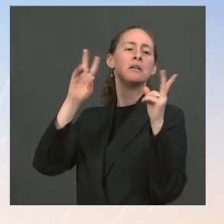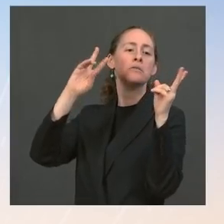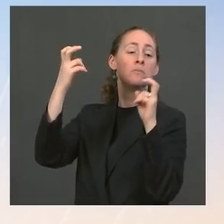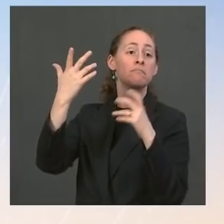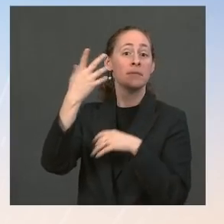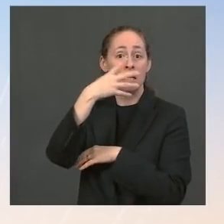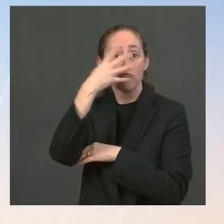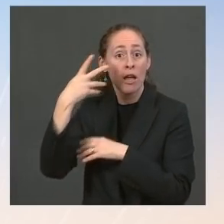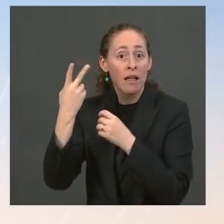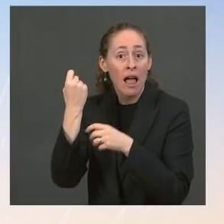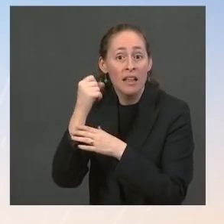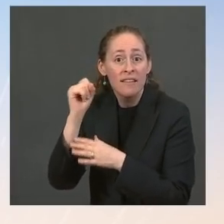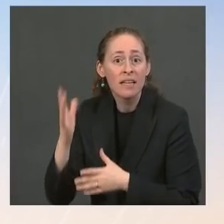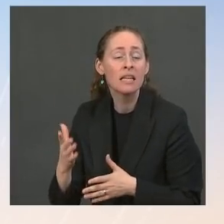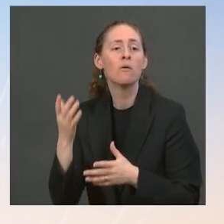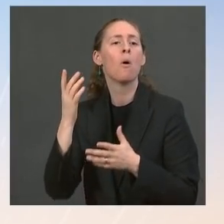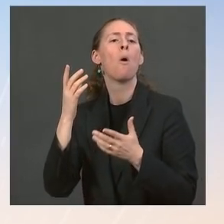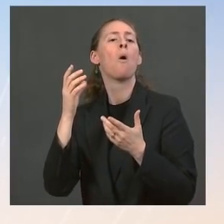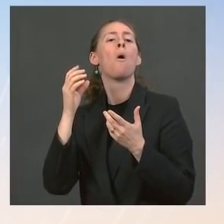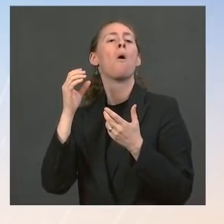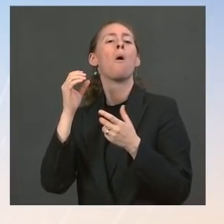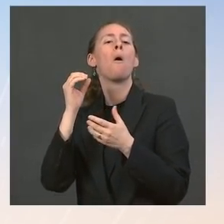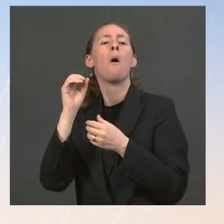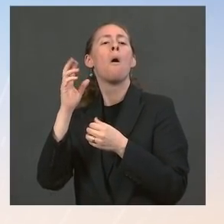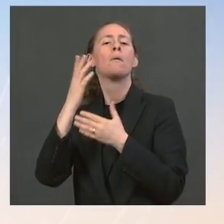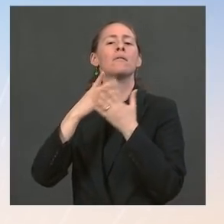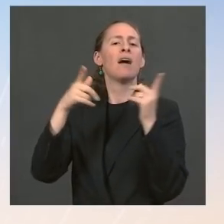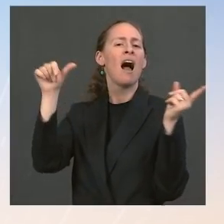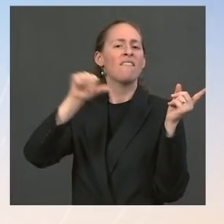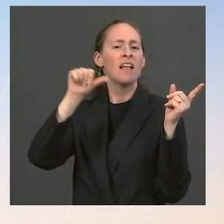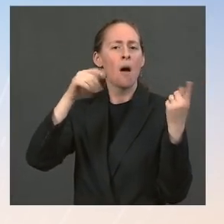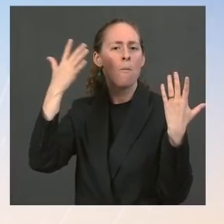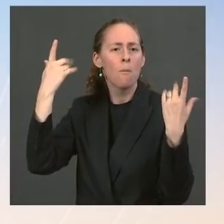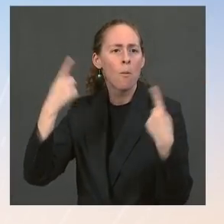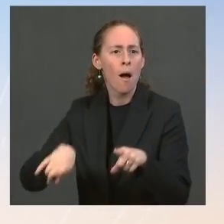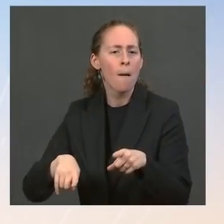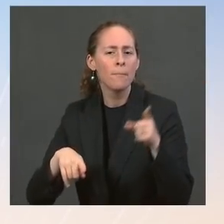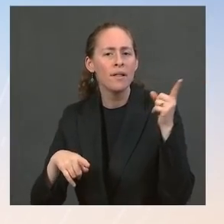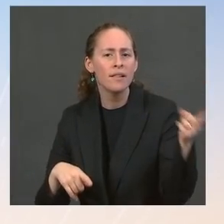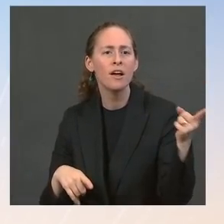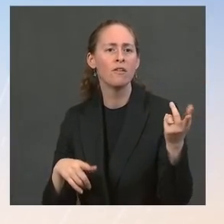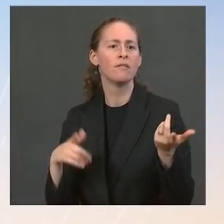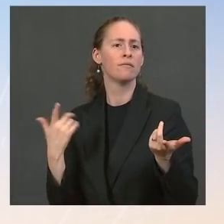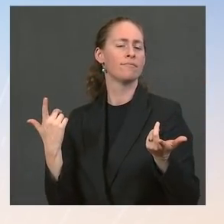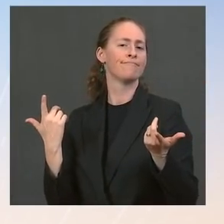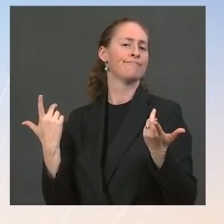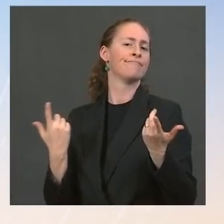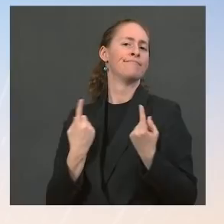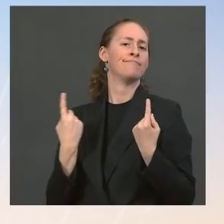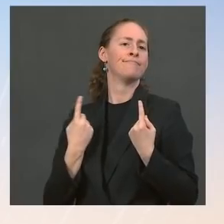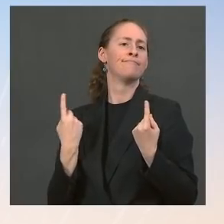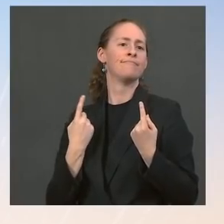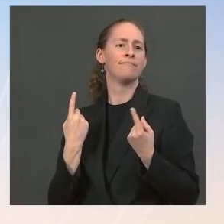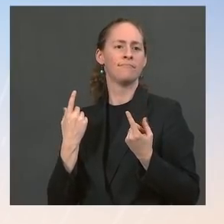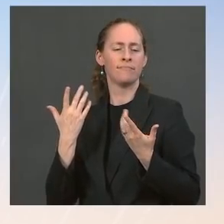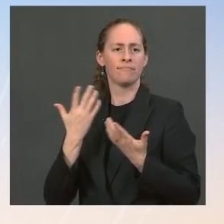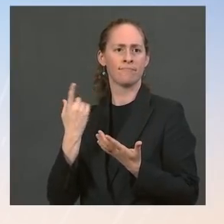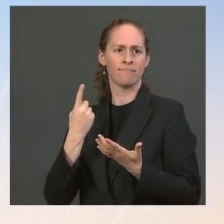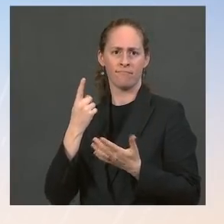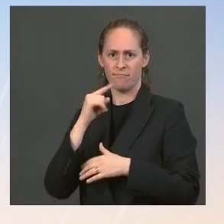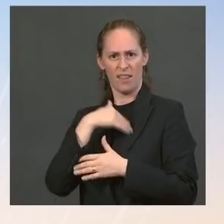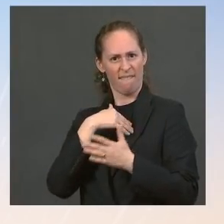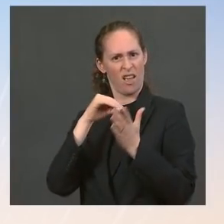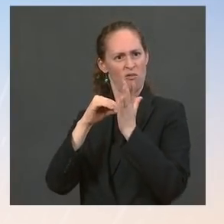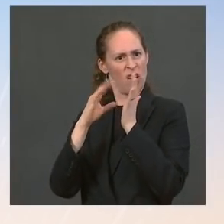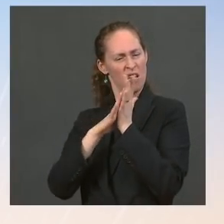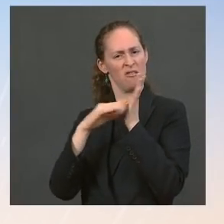or folks in the Afghanistan who sort of watch Afghanistan. There have been numerous on-the-record descriptions of the